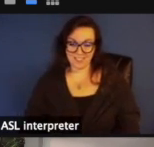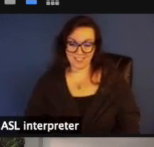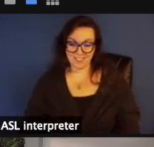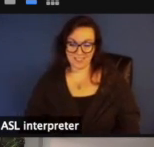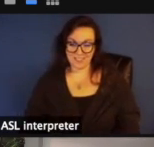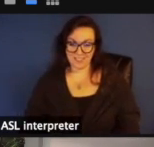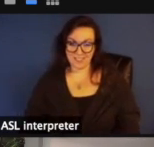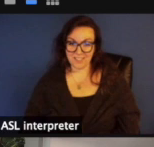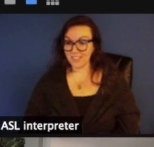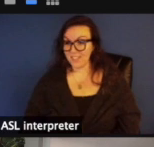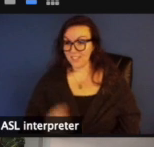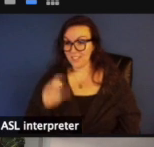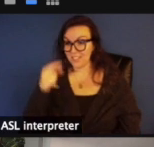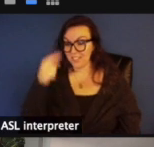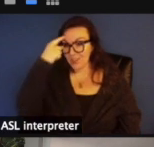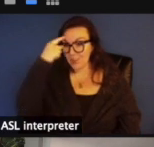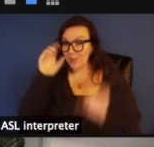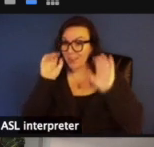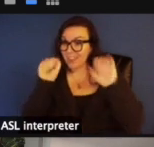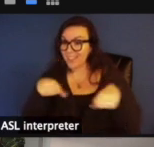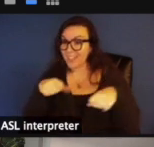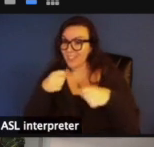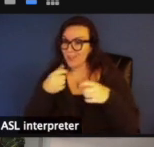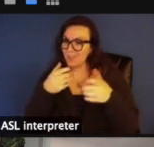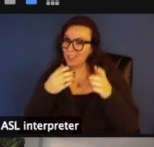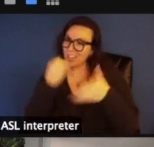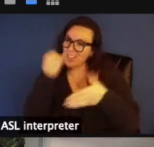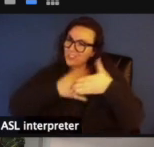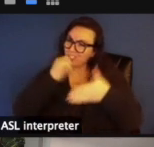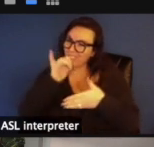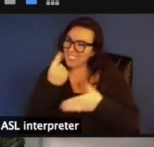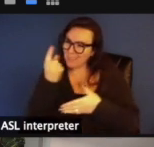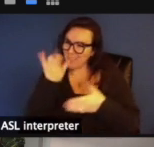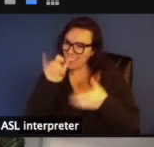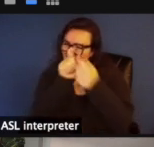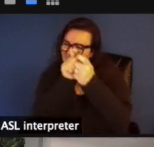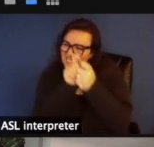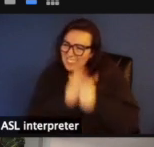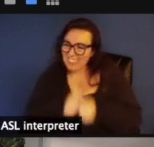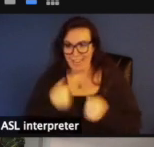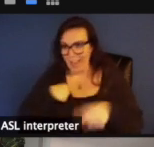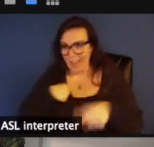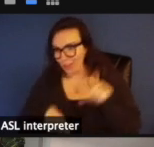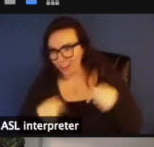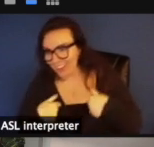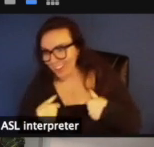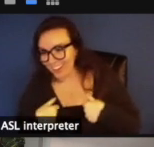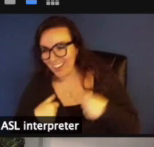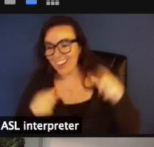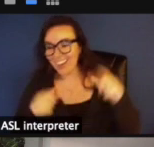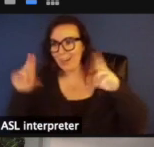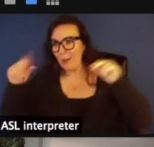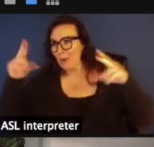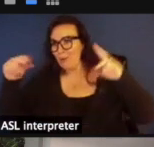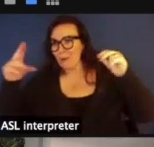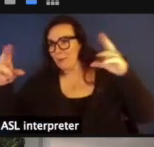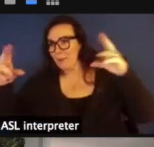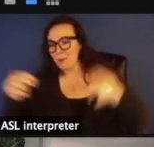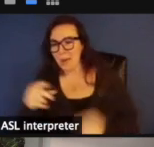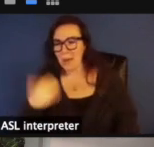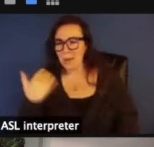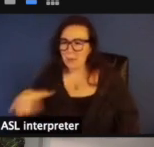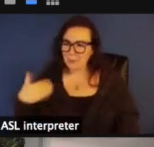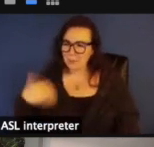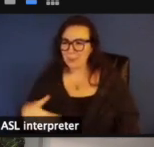Do you think you could ever create something this detailed? I know I couldn't. No. My